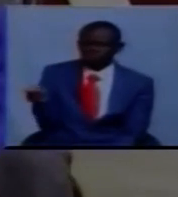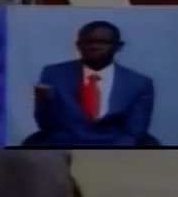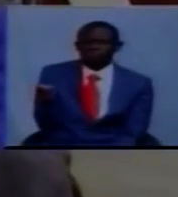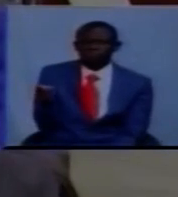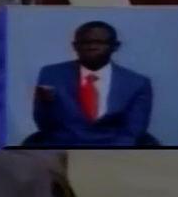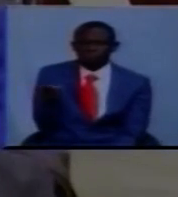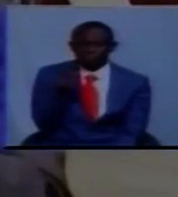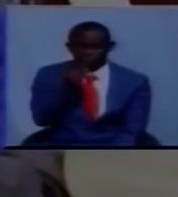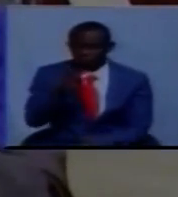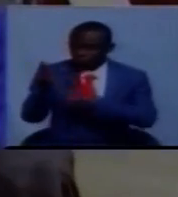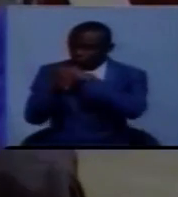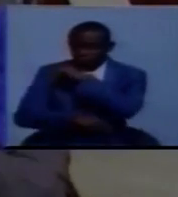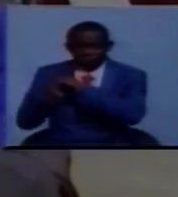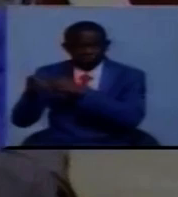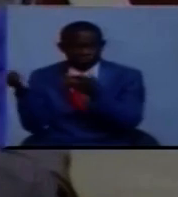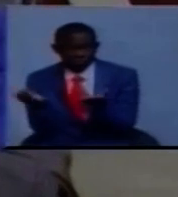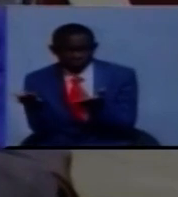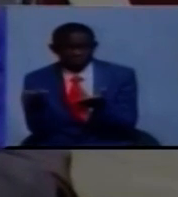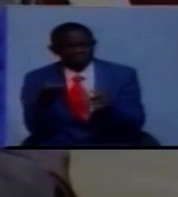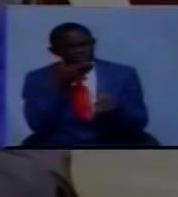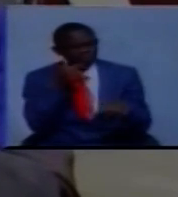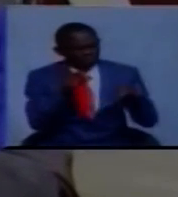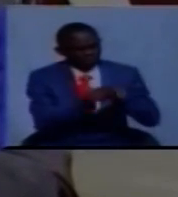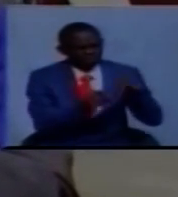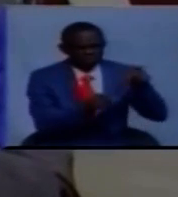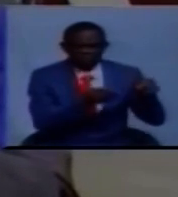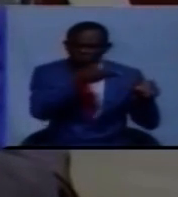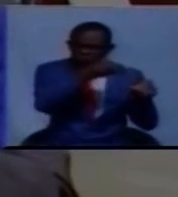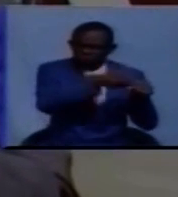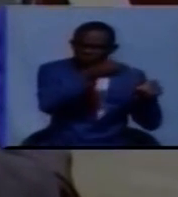oil companies to make sure that they are causing confusion for the